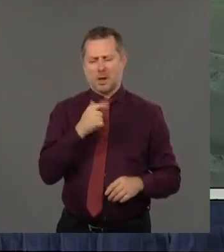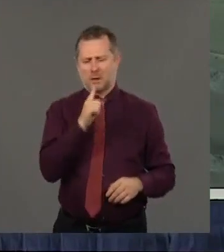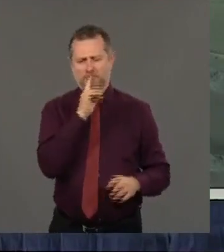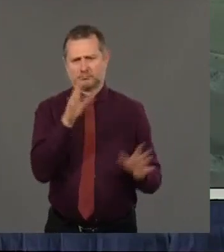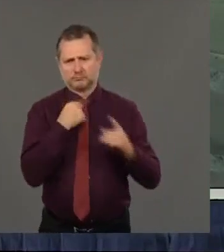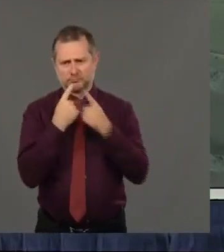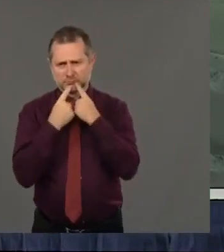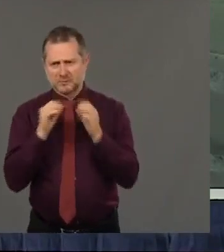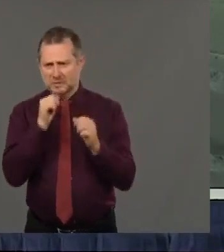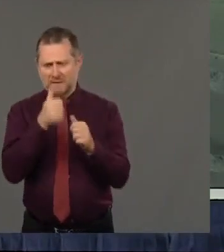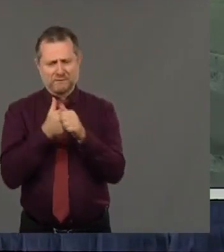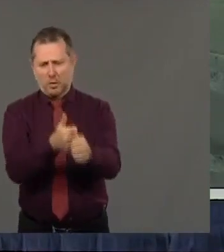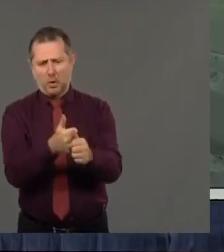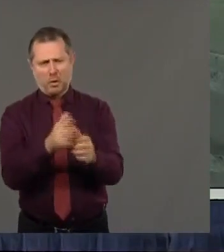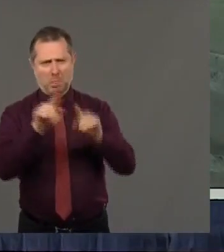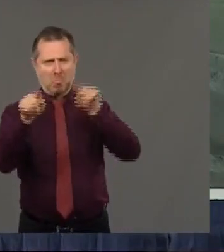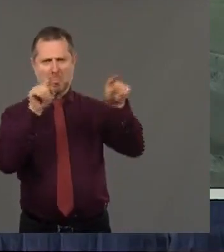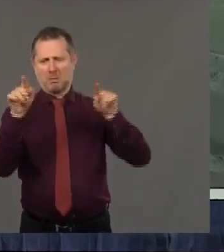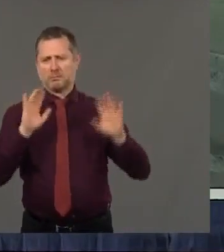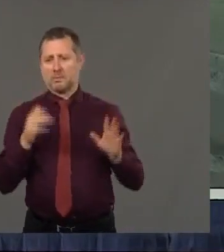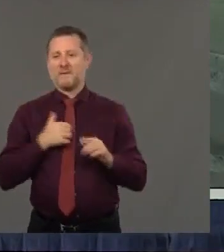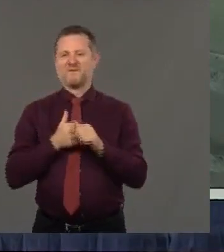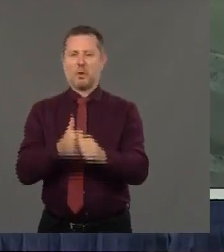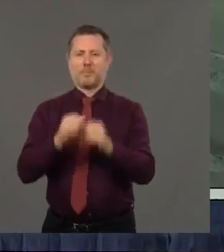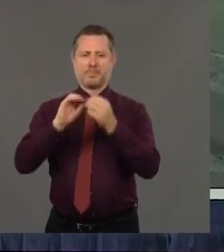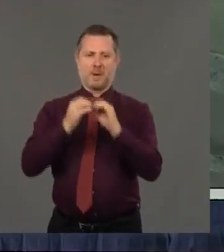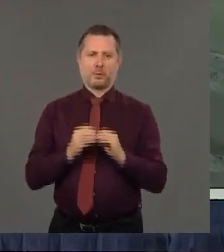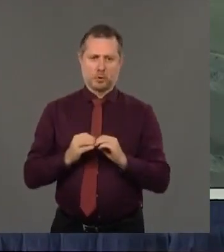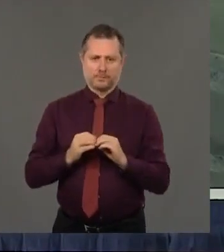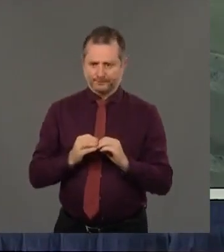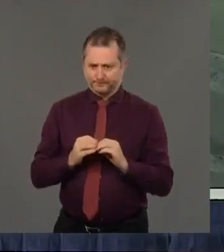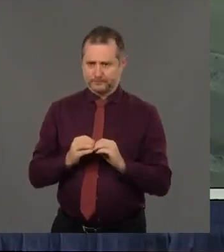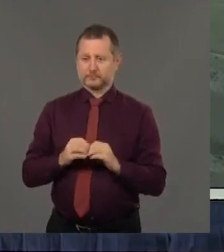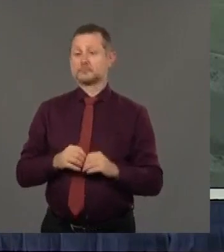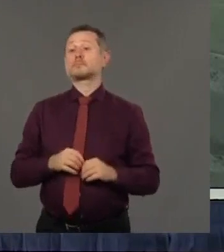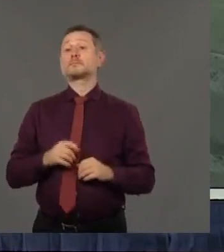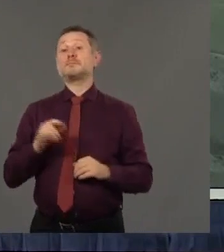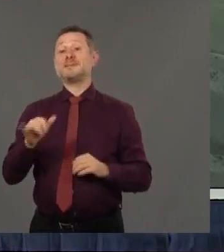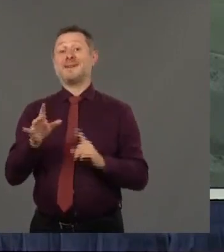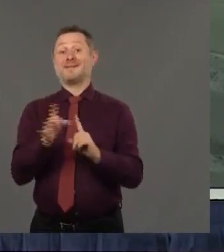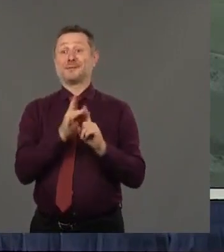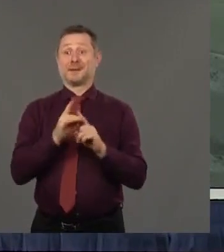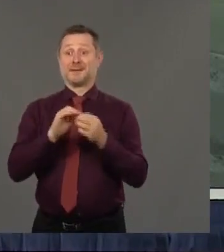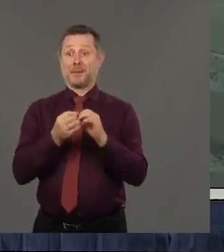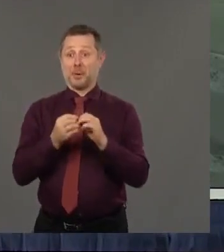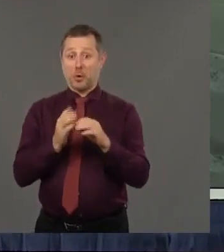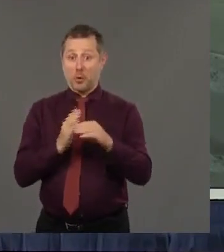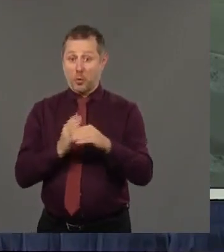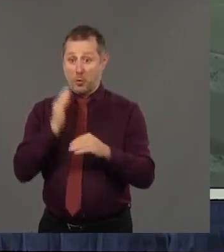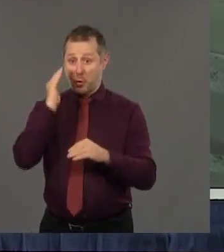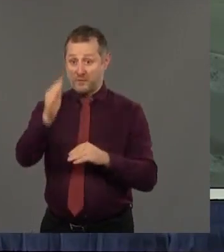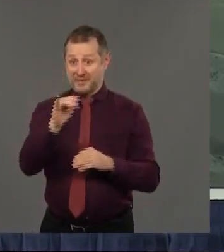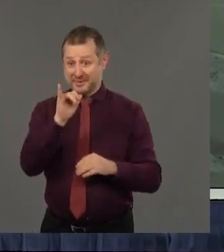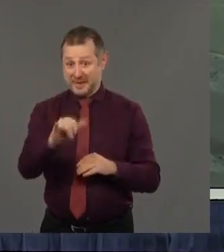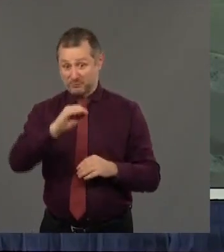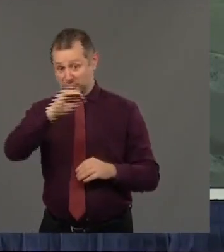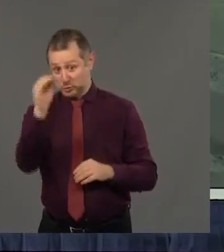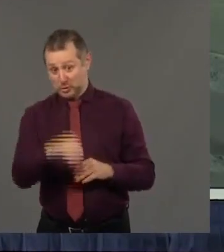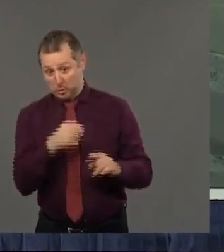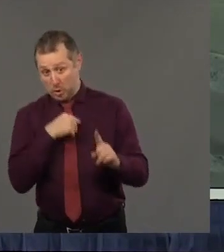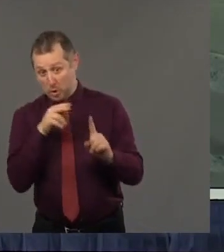It's an equation, it's a set of numbers. If your infection rate is above X,